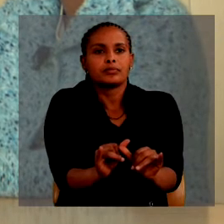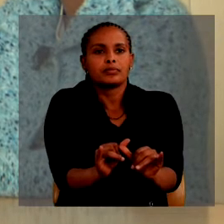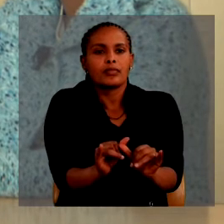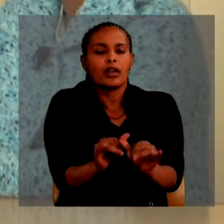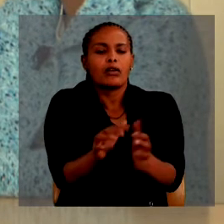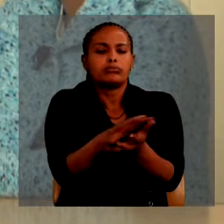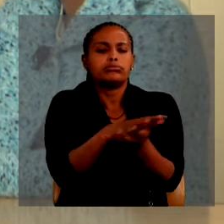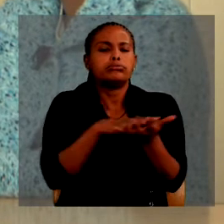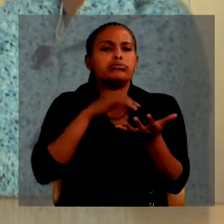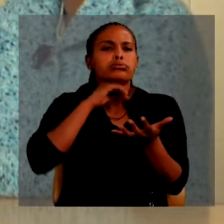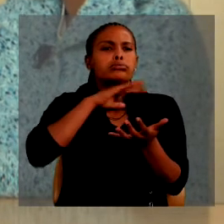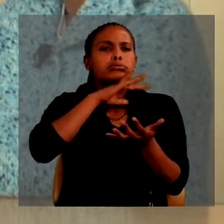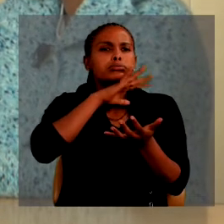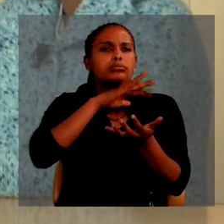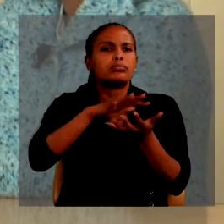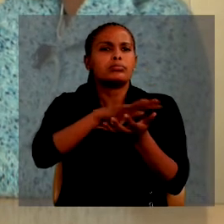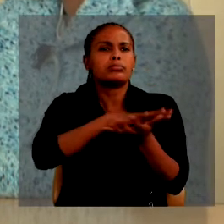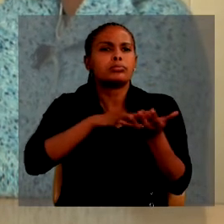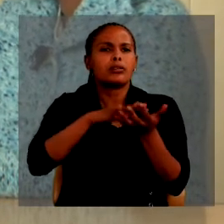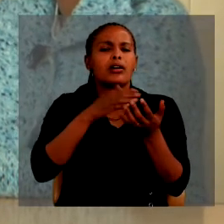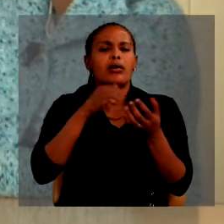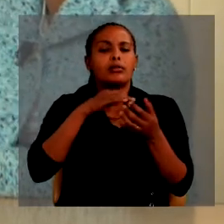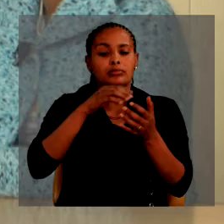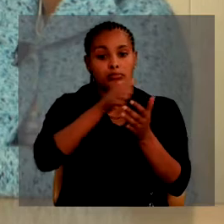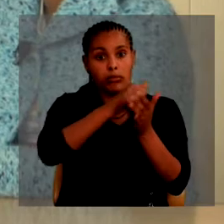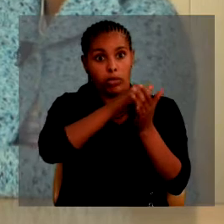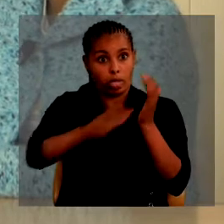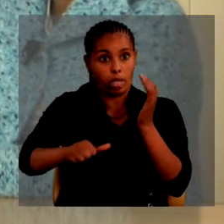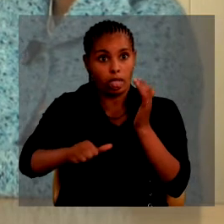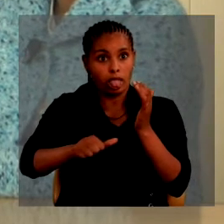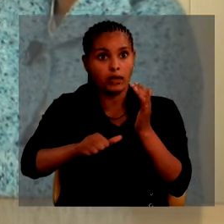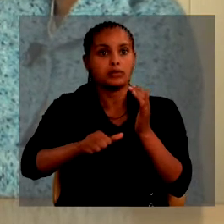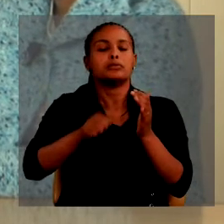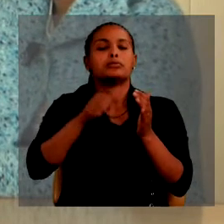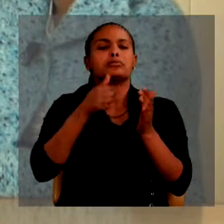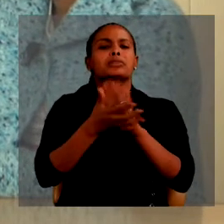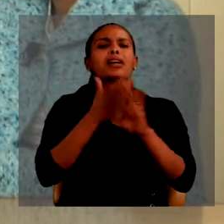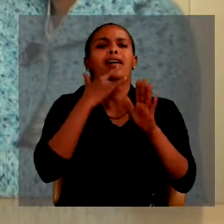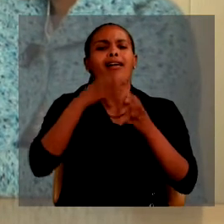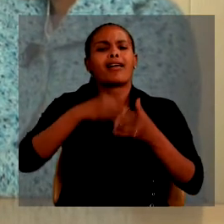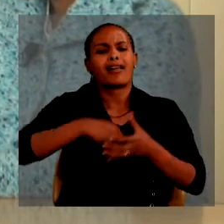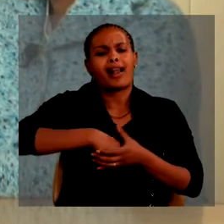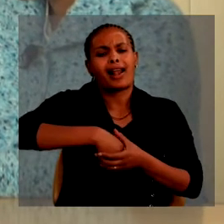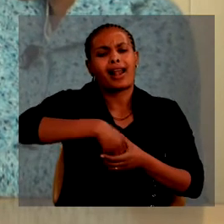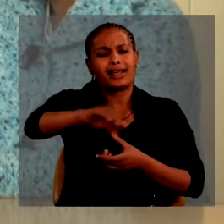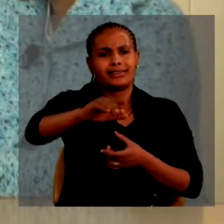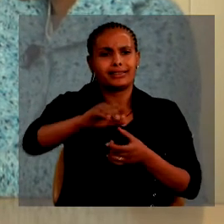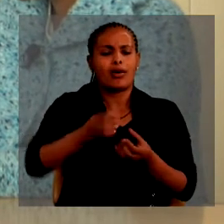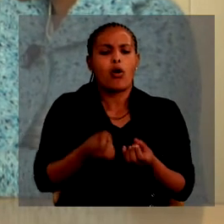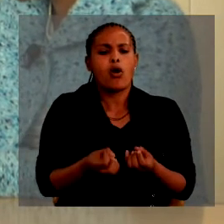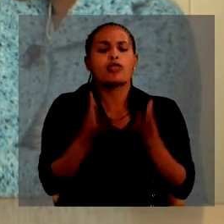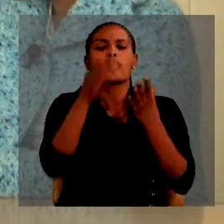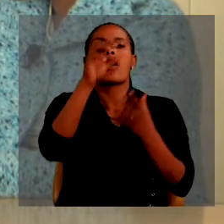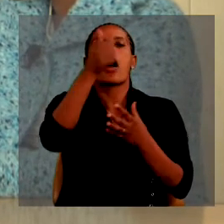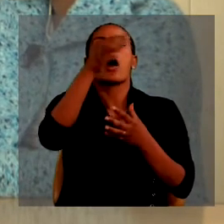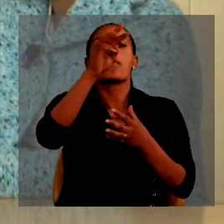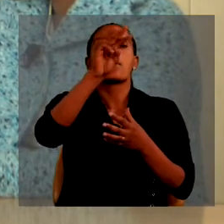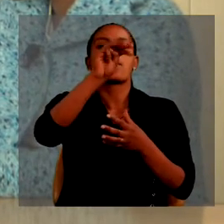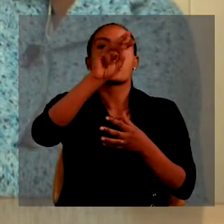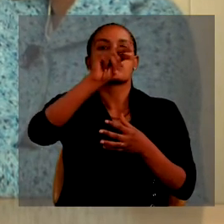The decomposed waste from the latrine releases lots of ammonia.